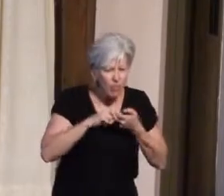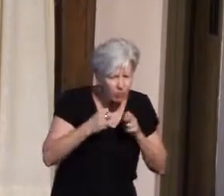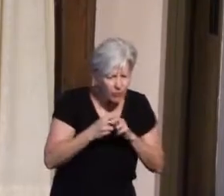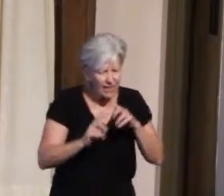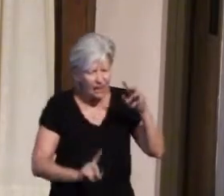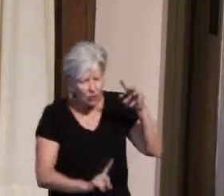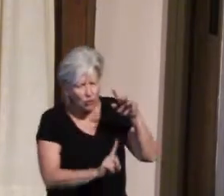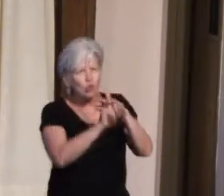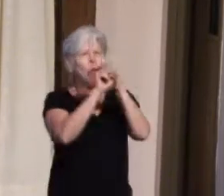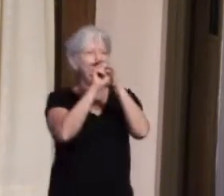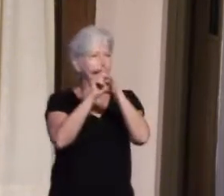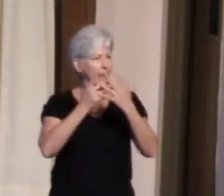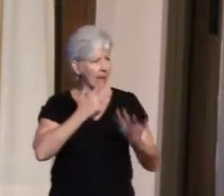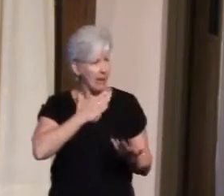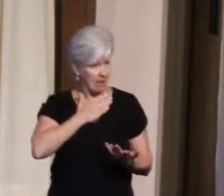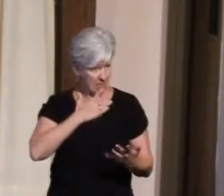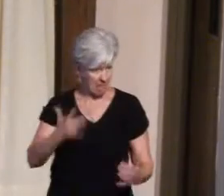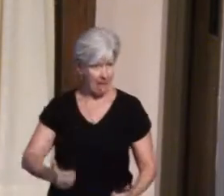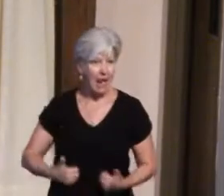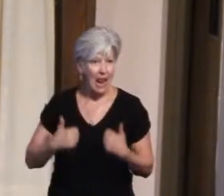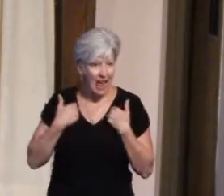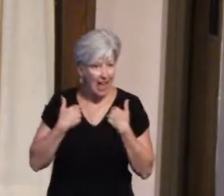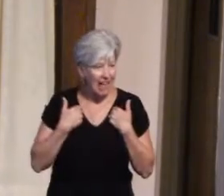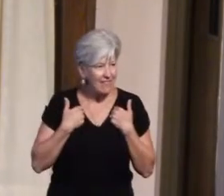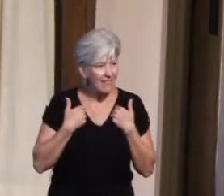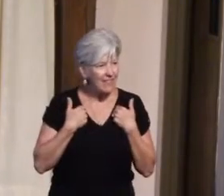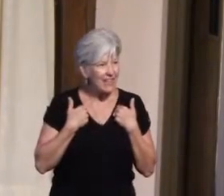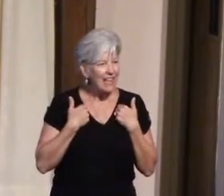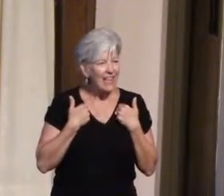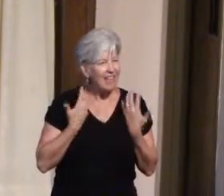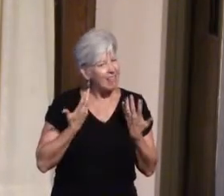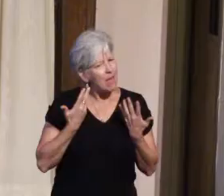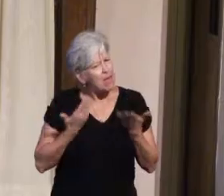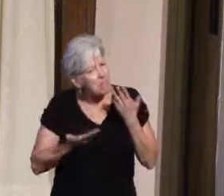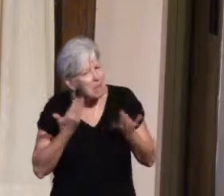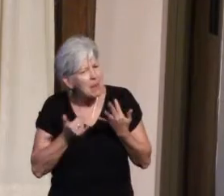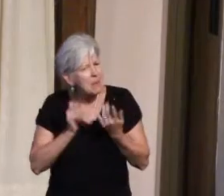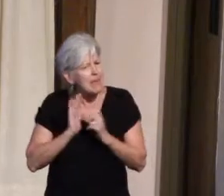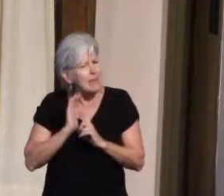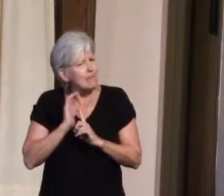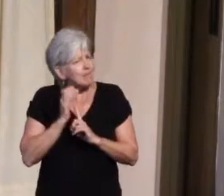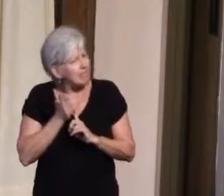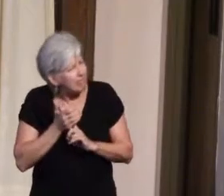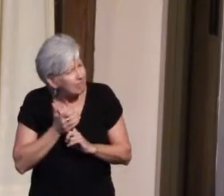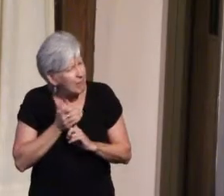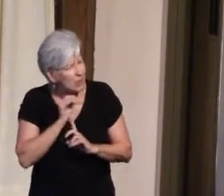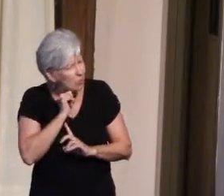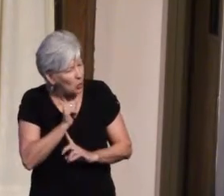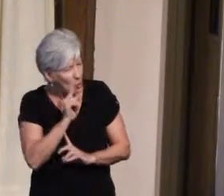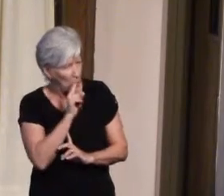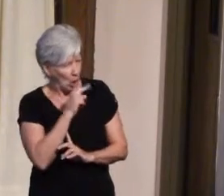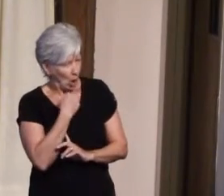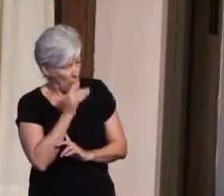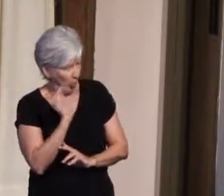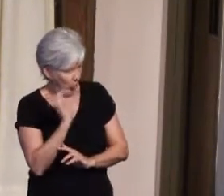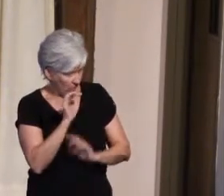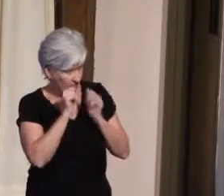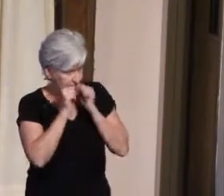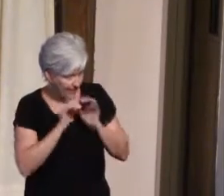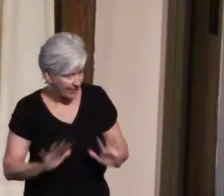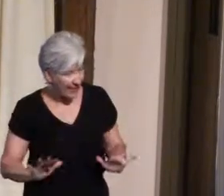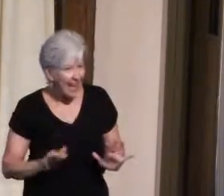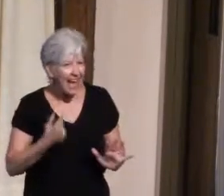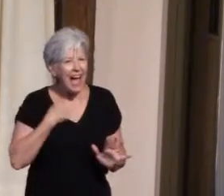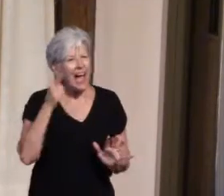those others that are in disguise, that don't look like blessings. And I have to remember that when something